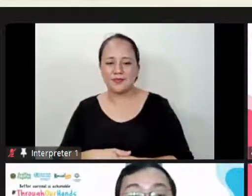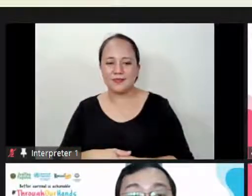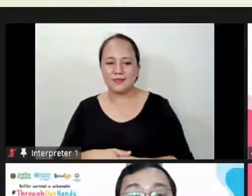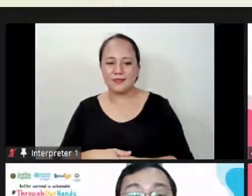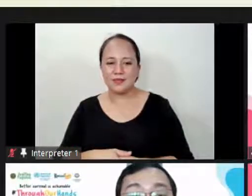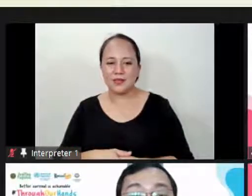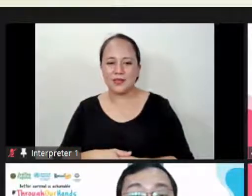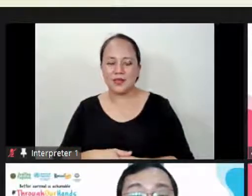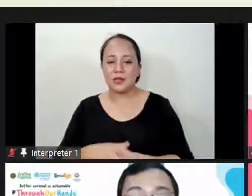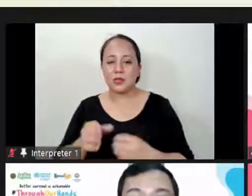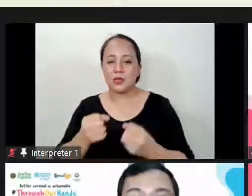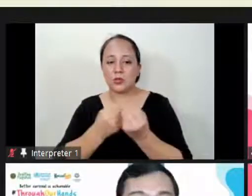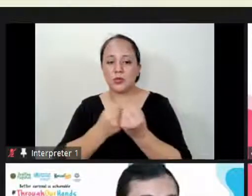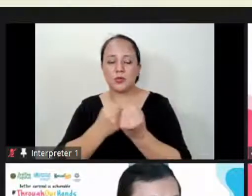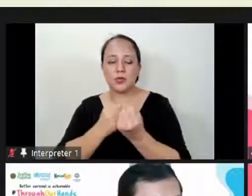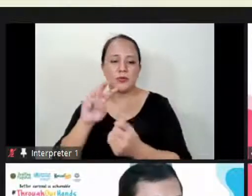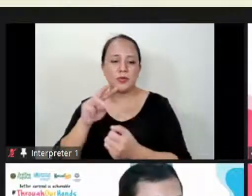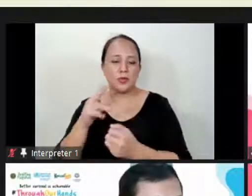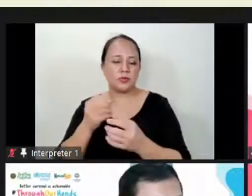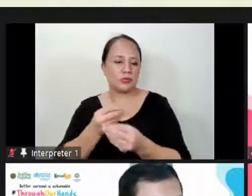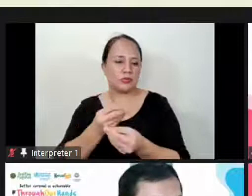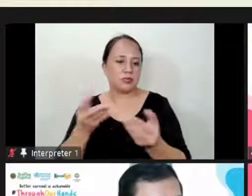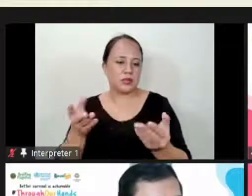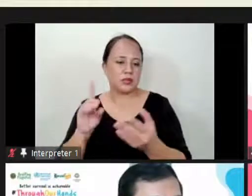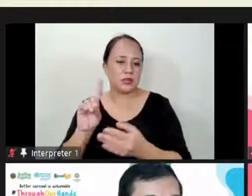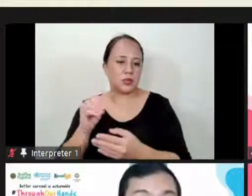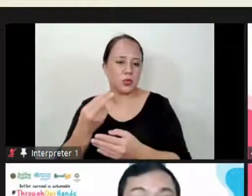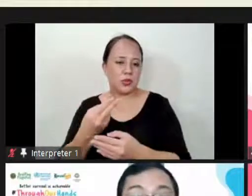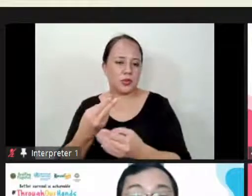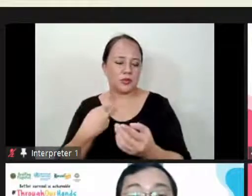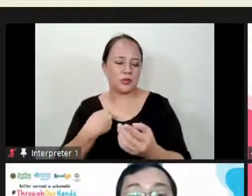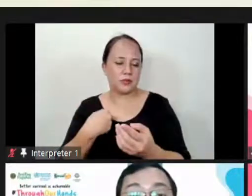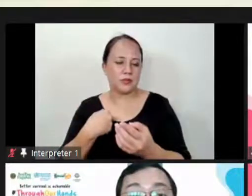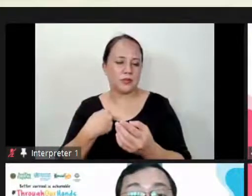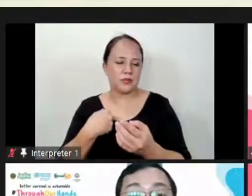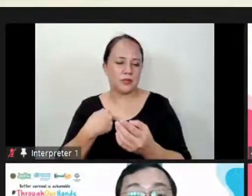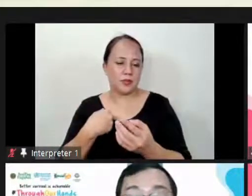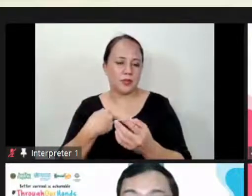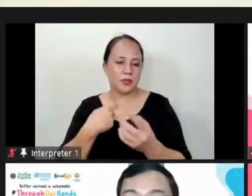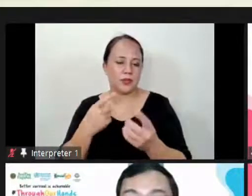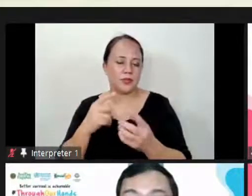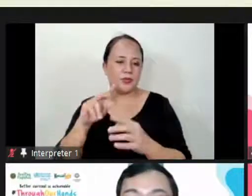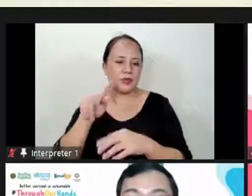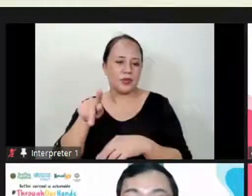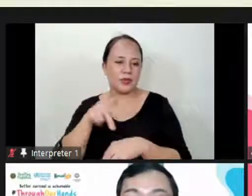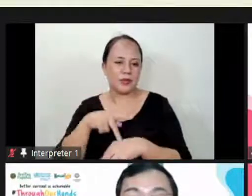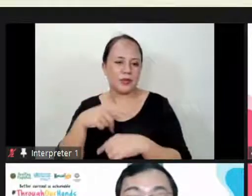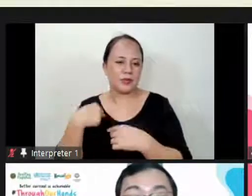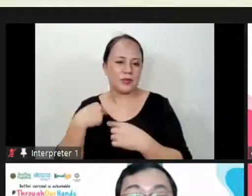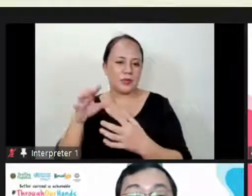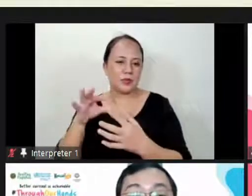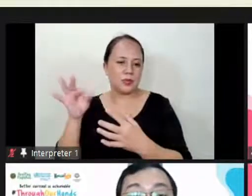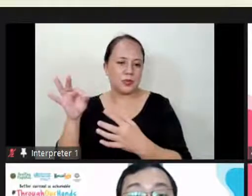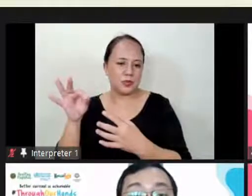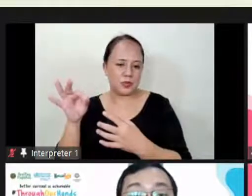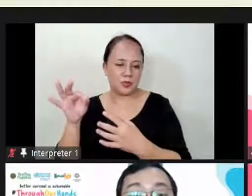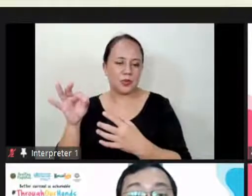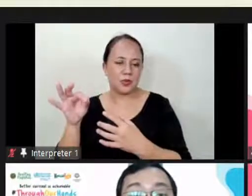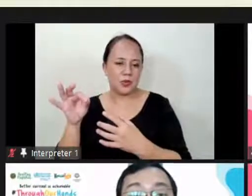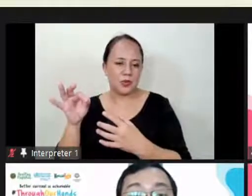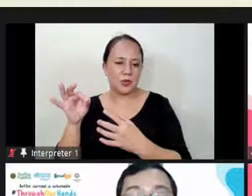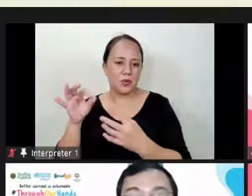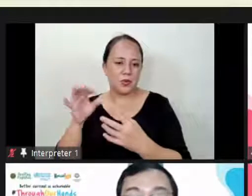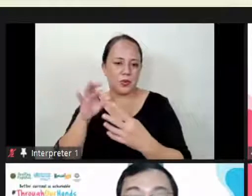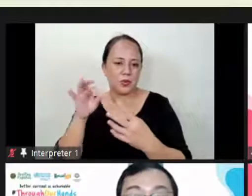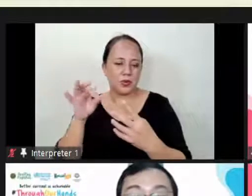Among other support that WHO provides to DOH for cancer control, the Philippines has been selected as one of